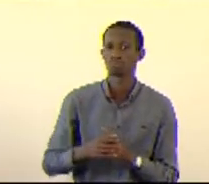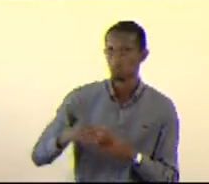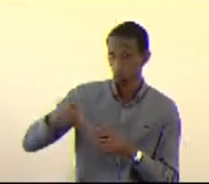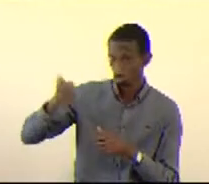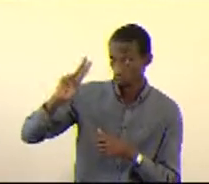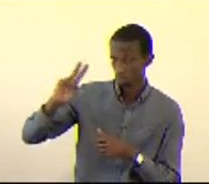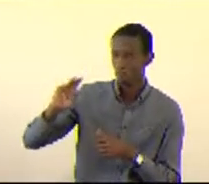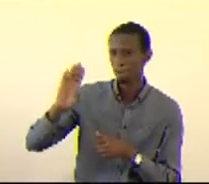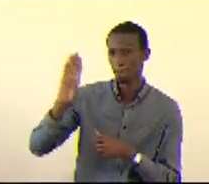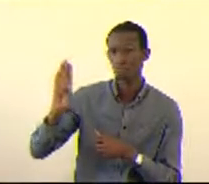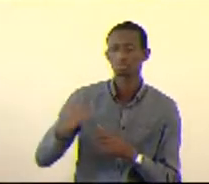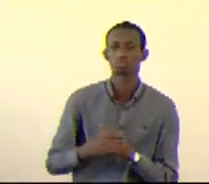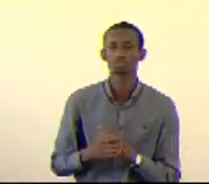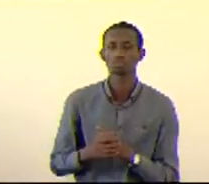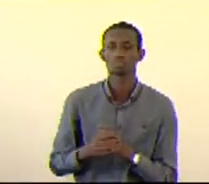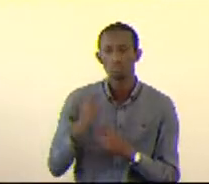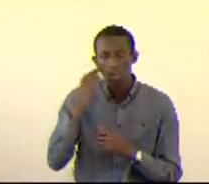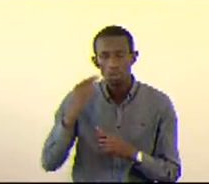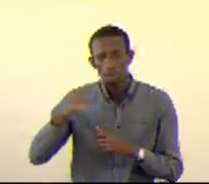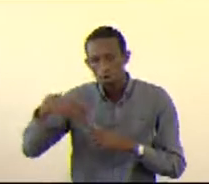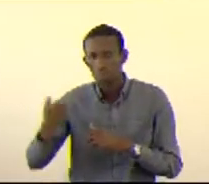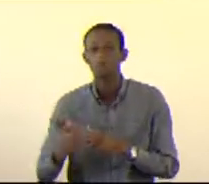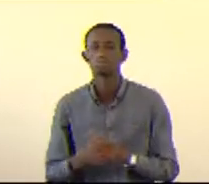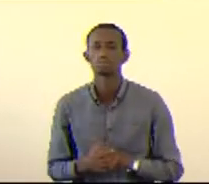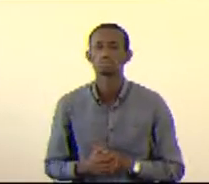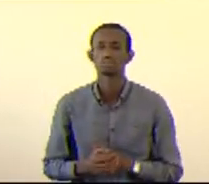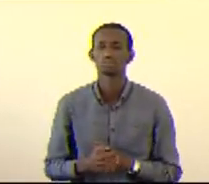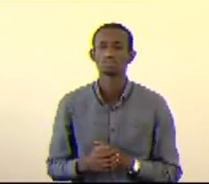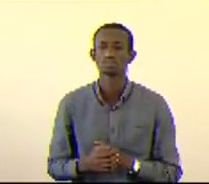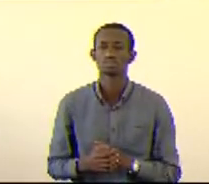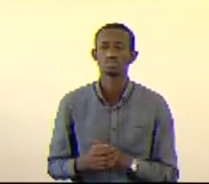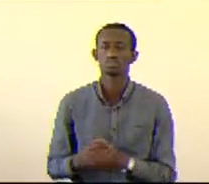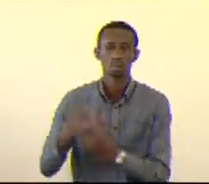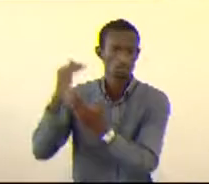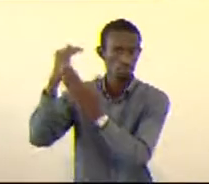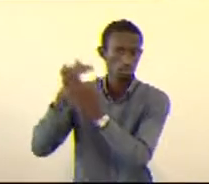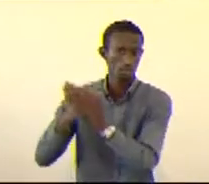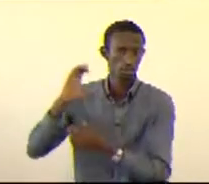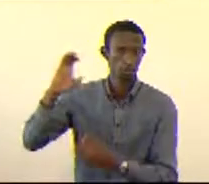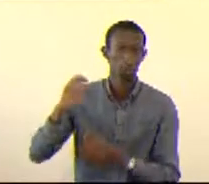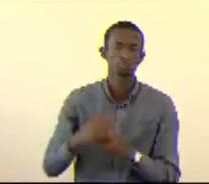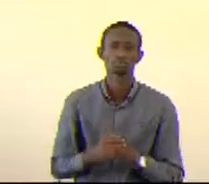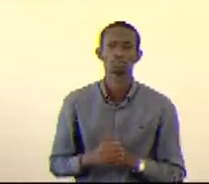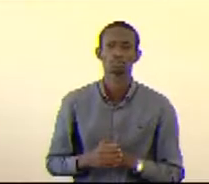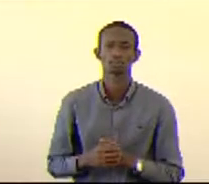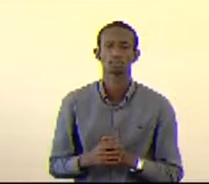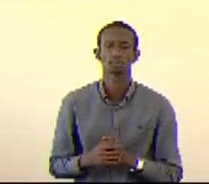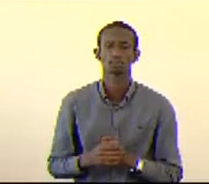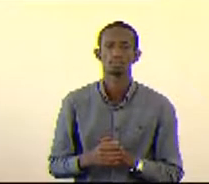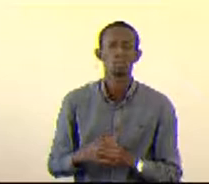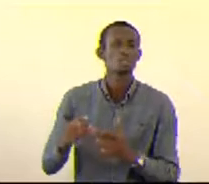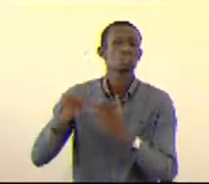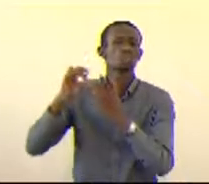okay? Let's go to the next one. Part C, the specific latent heat of vaporization of